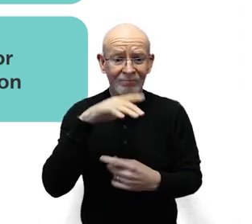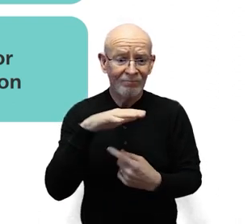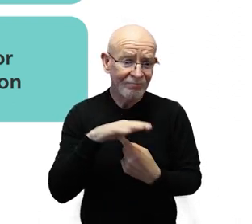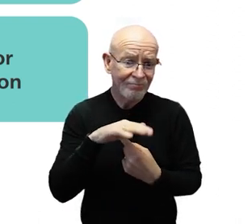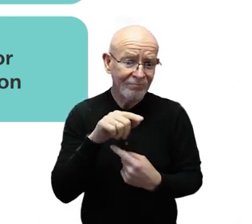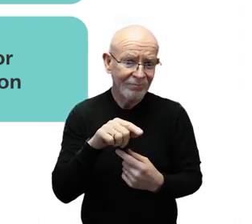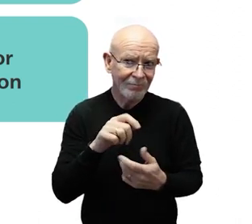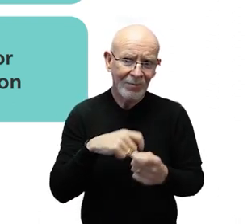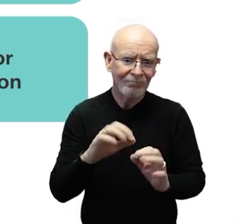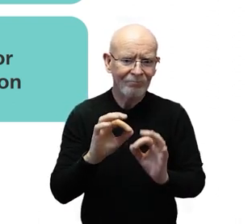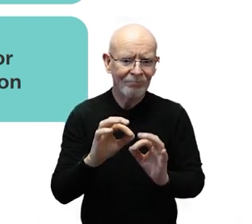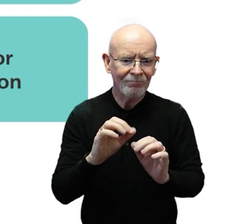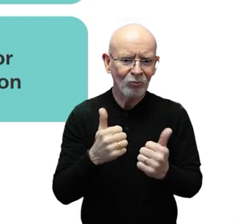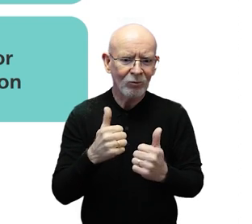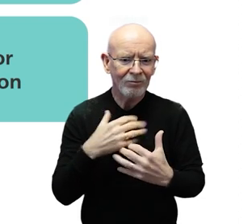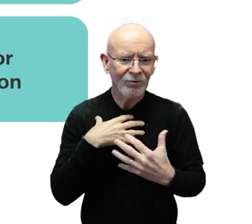nasal passages.